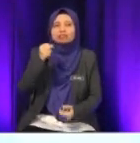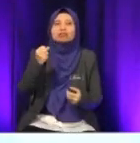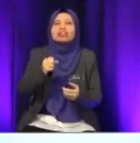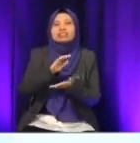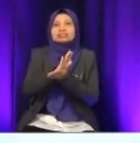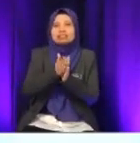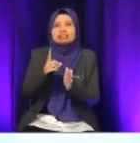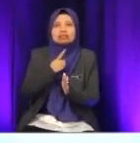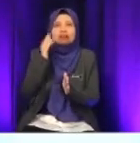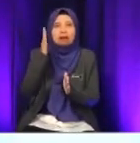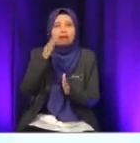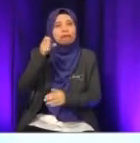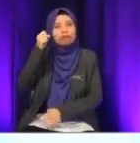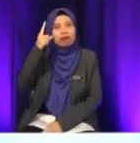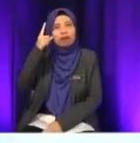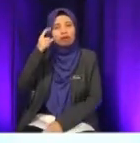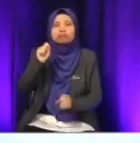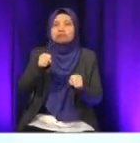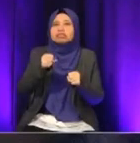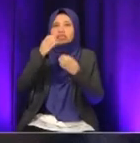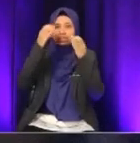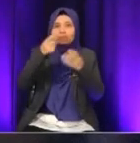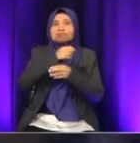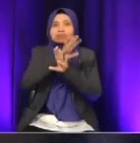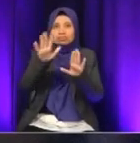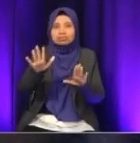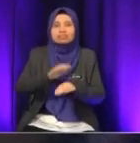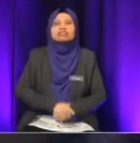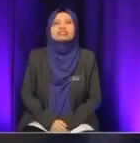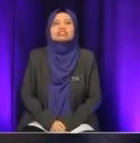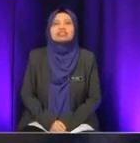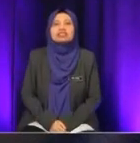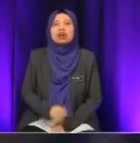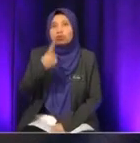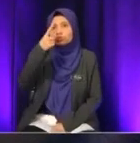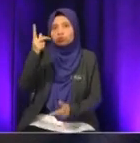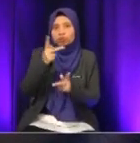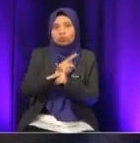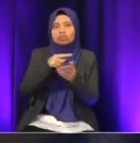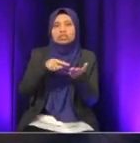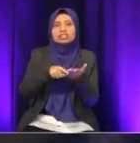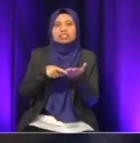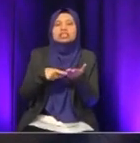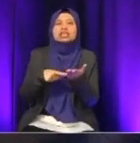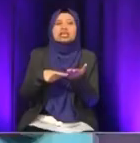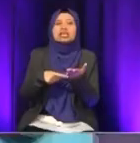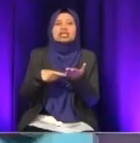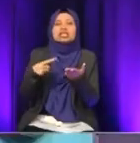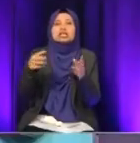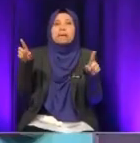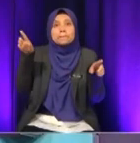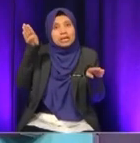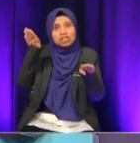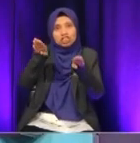about listening as well. So please tell us what we have. All right. Thank you, Tivia. Okay. So for this segment, we are going to have a match the